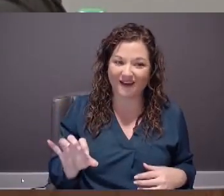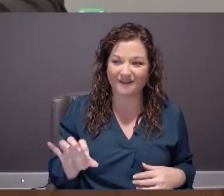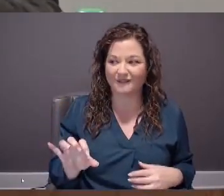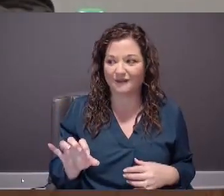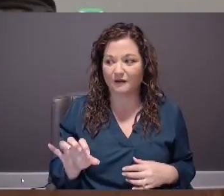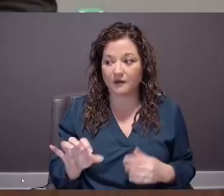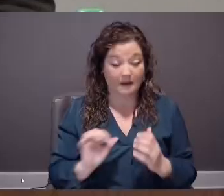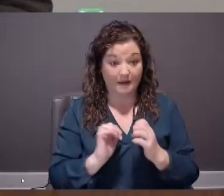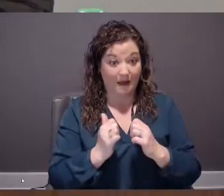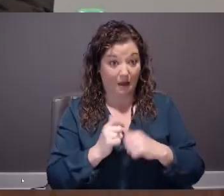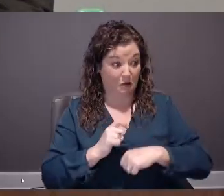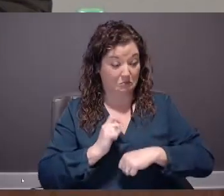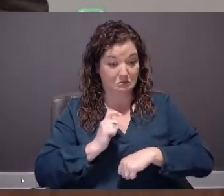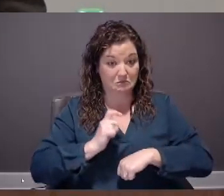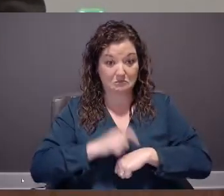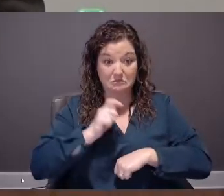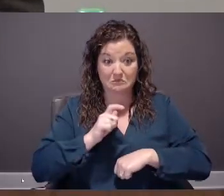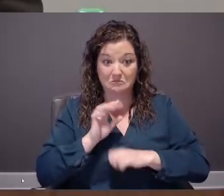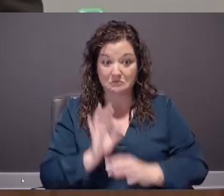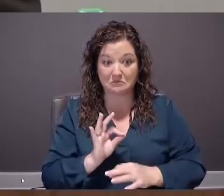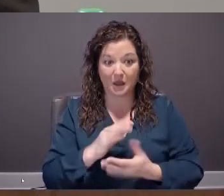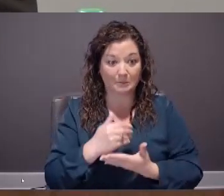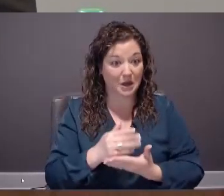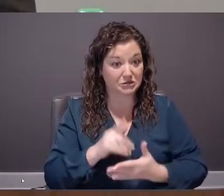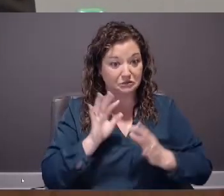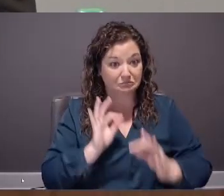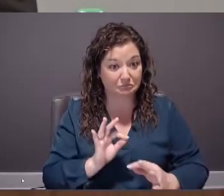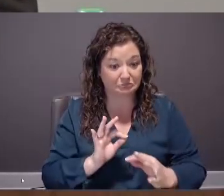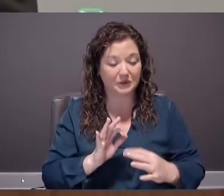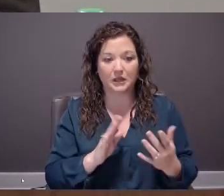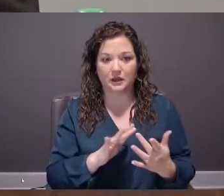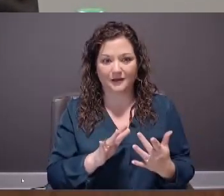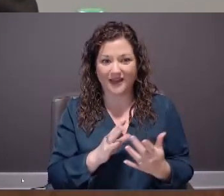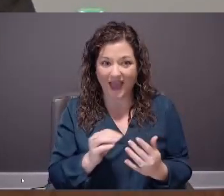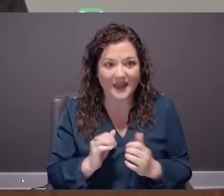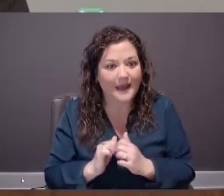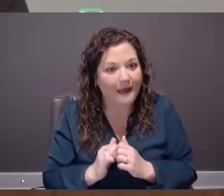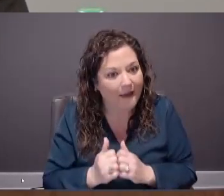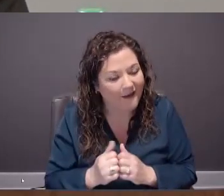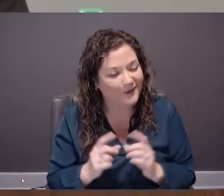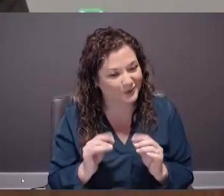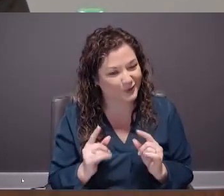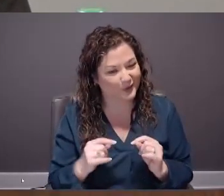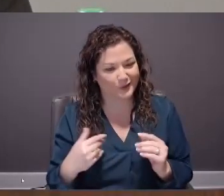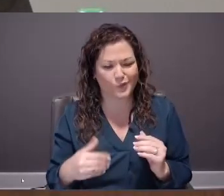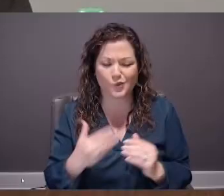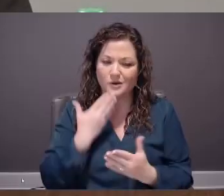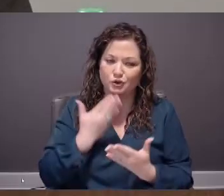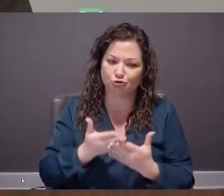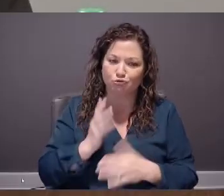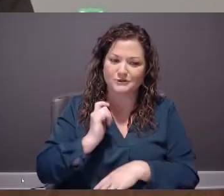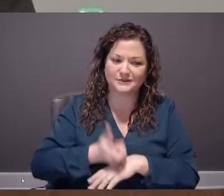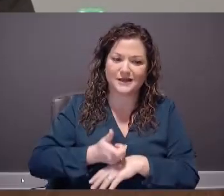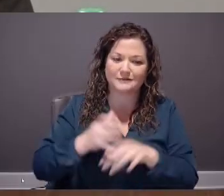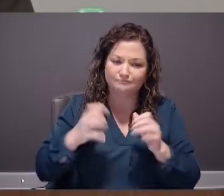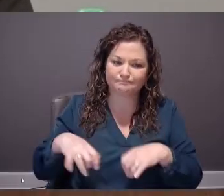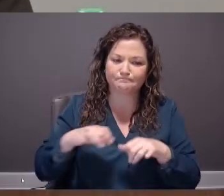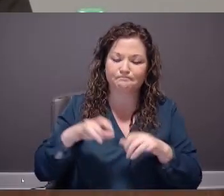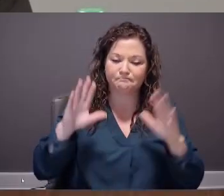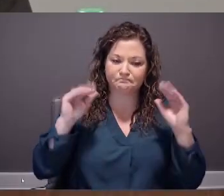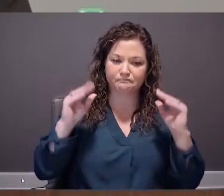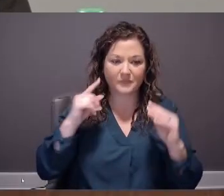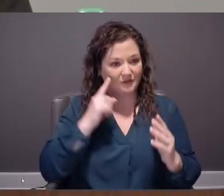on timeline and budget, but the how he's accomplishing it. And I think it sets a really good standard for our leadership